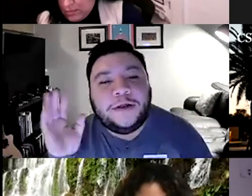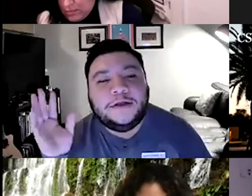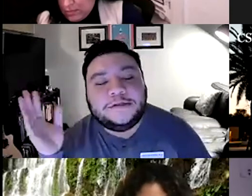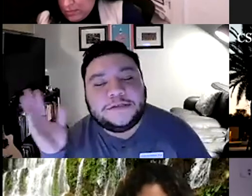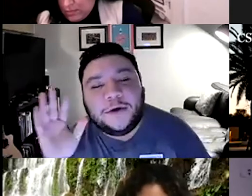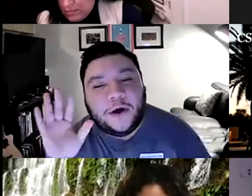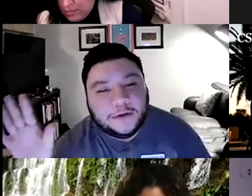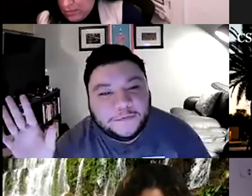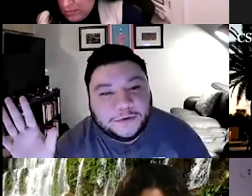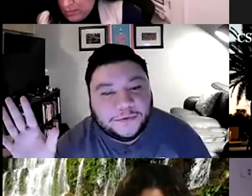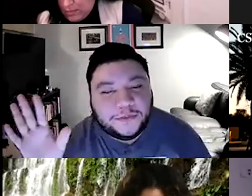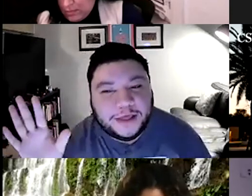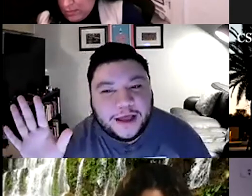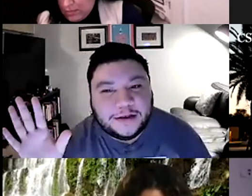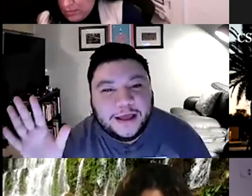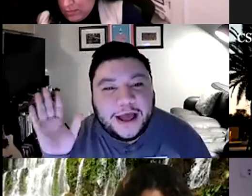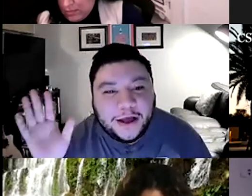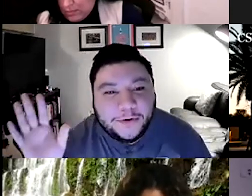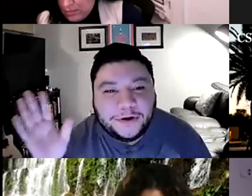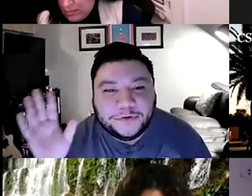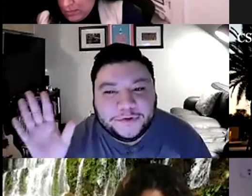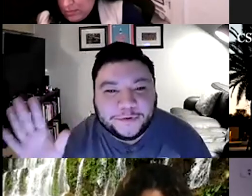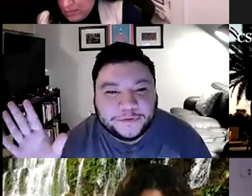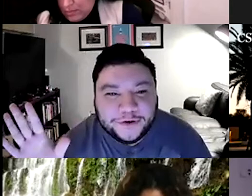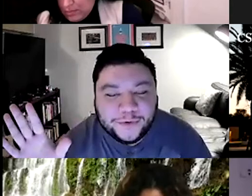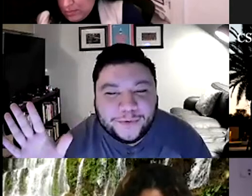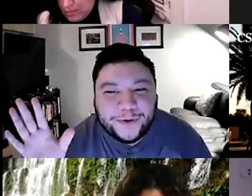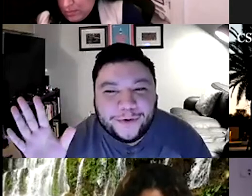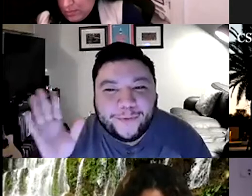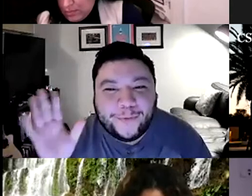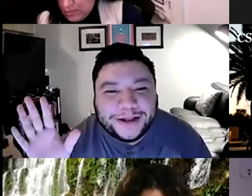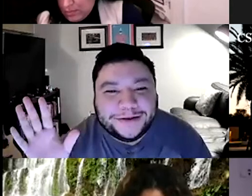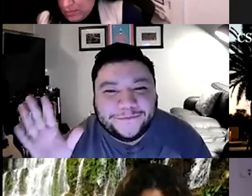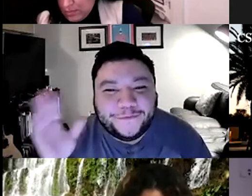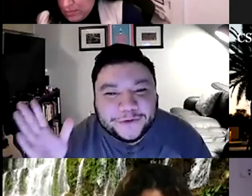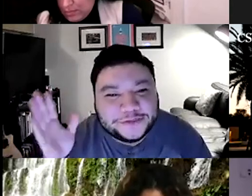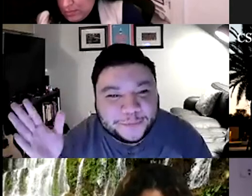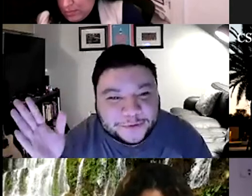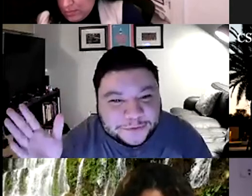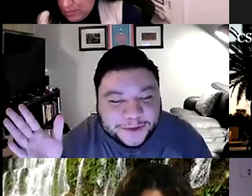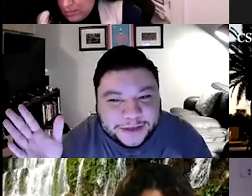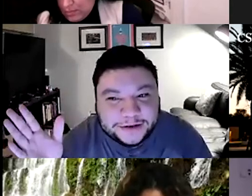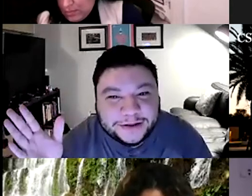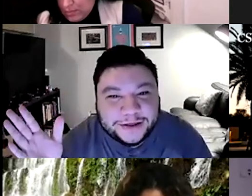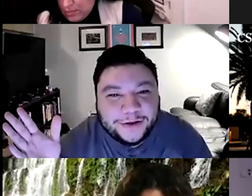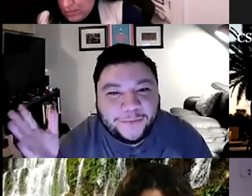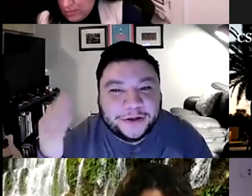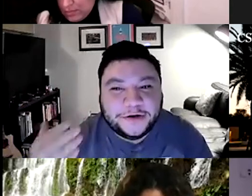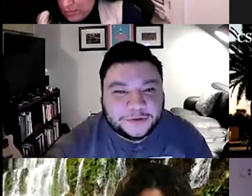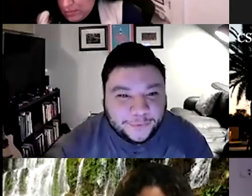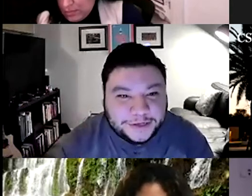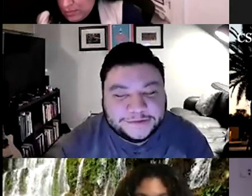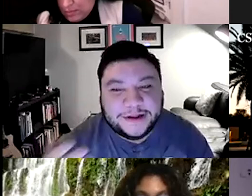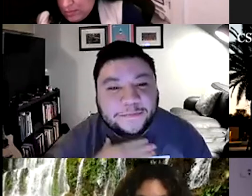want to tell all of you that how are you supposed to know what field you're supposed to be in when you're in